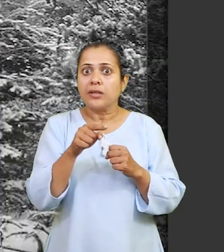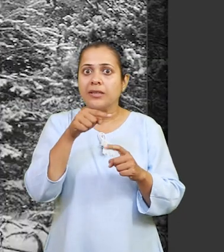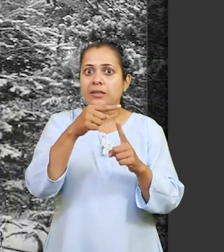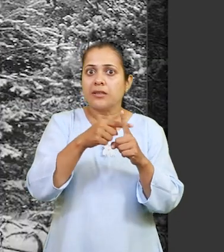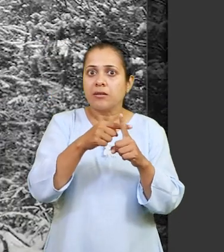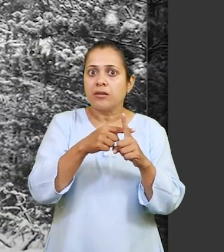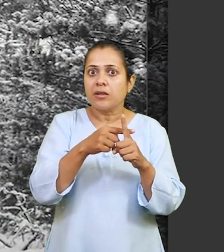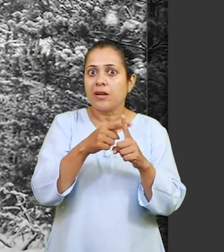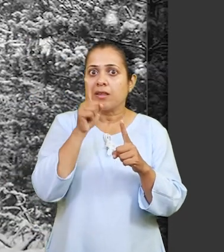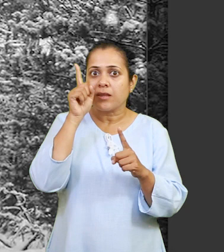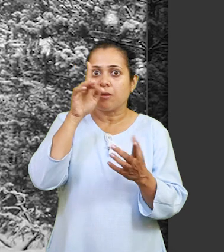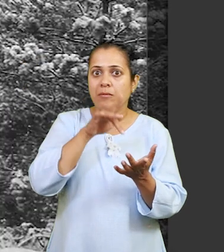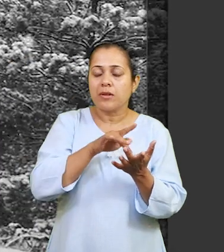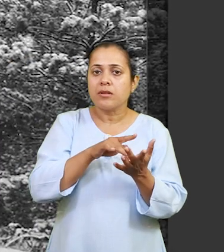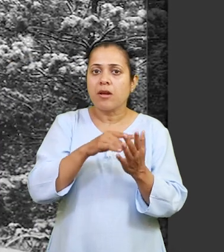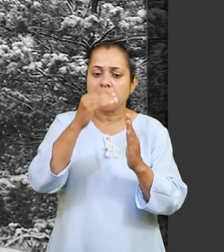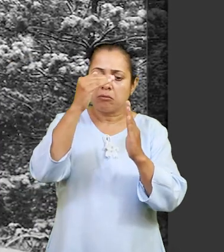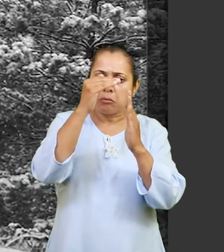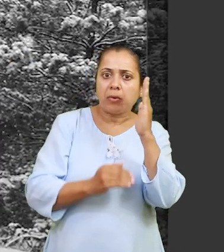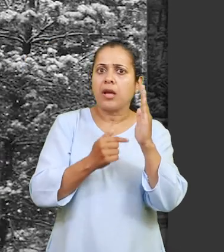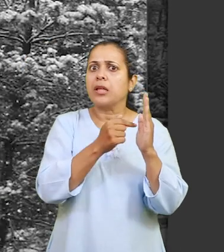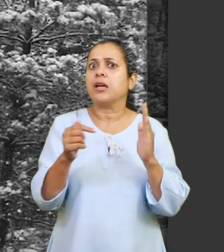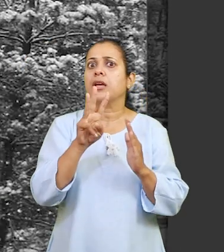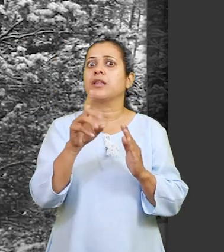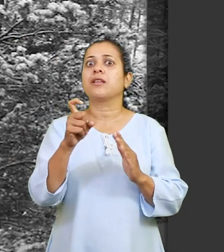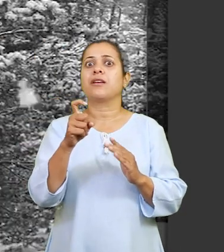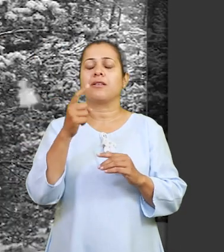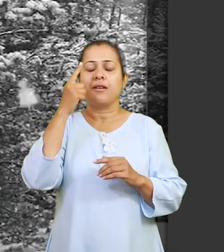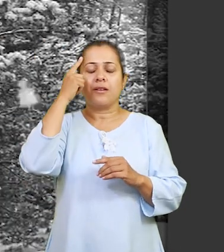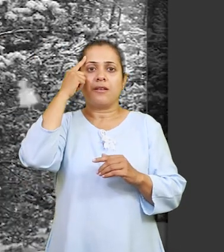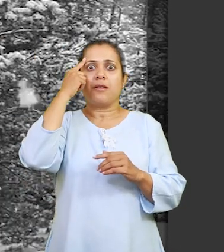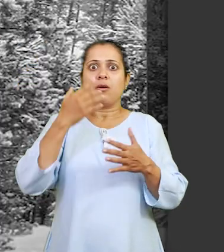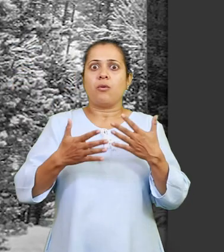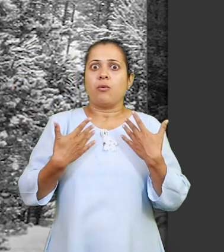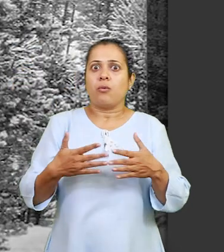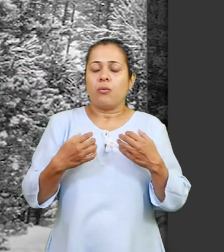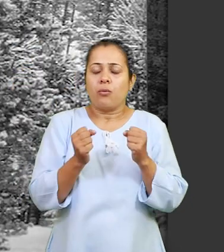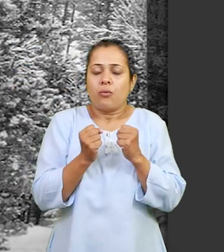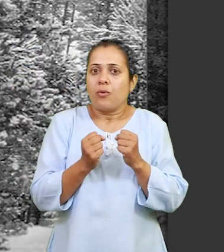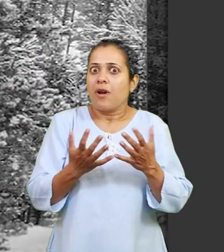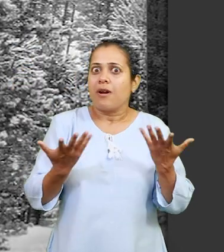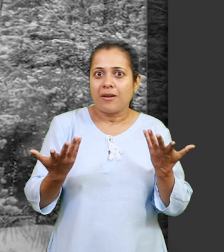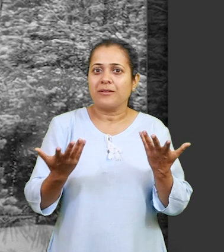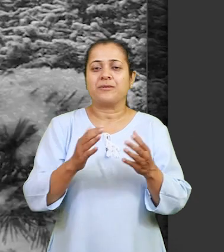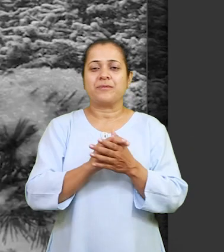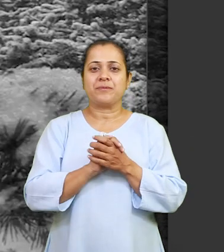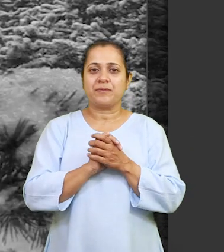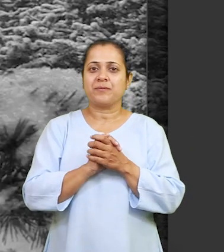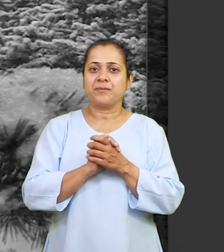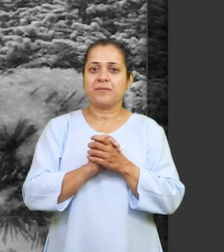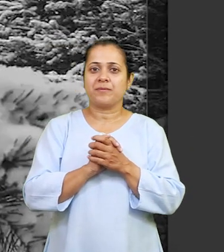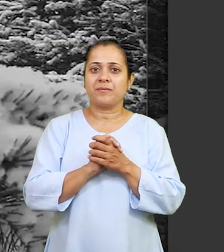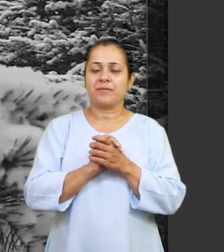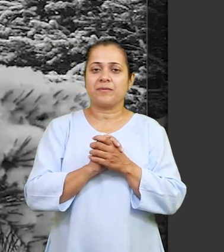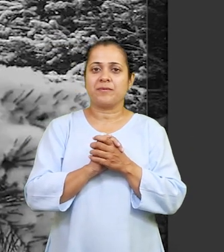this temperature goes to -37. So you can imagine and understand how cold the